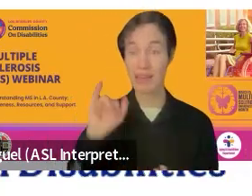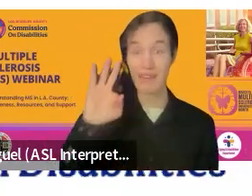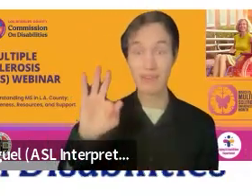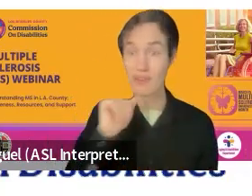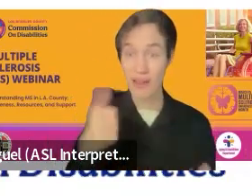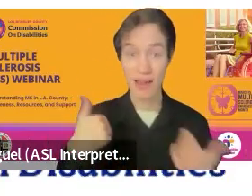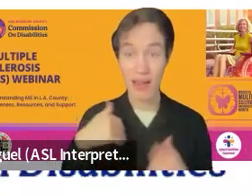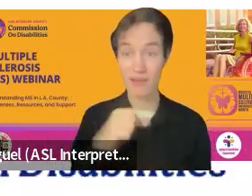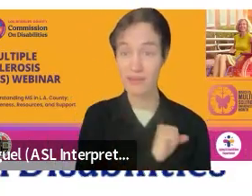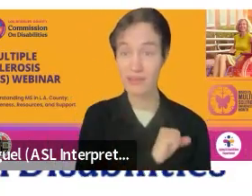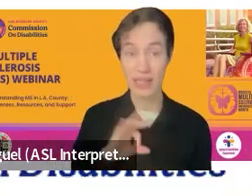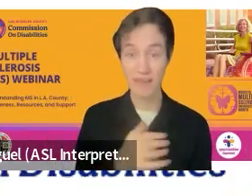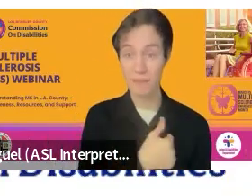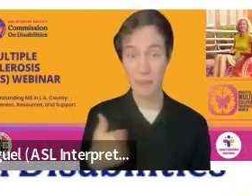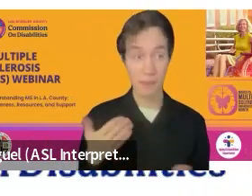sure that this